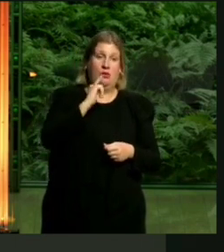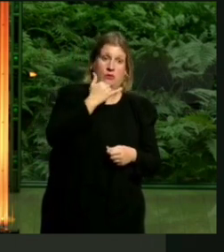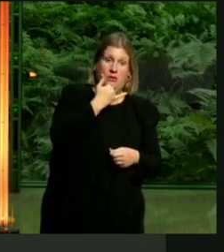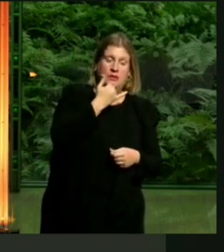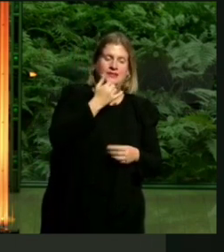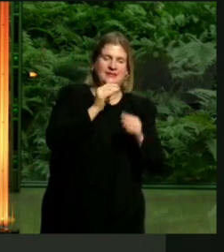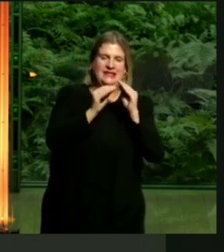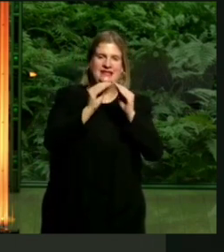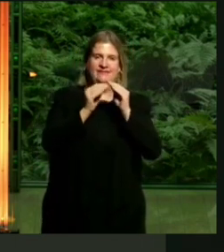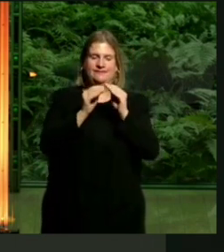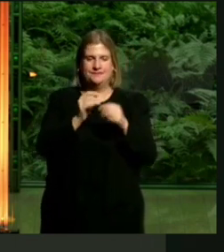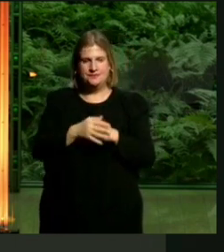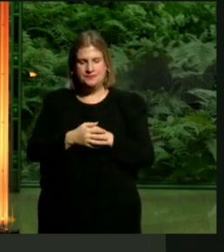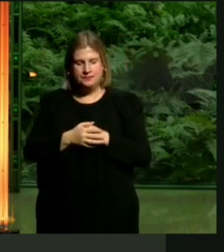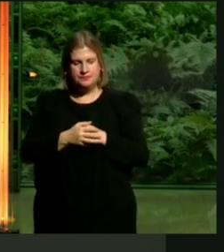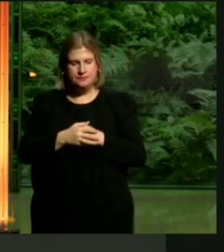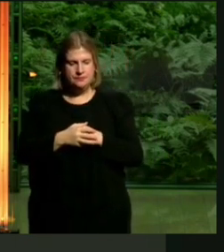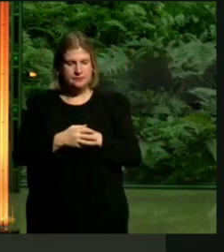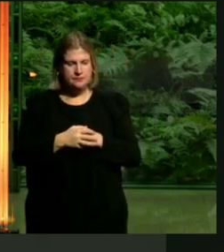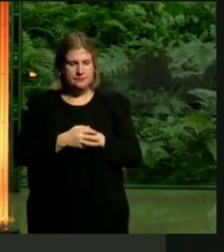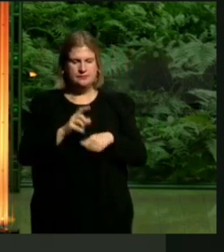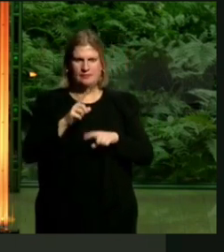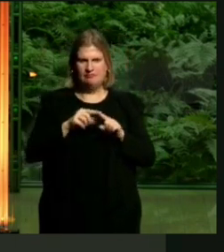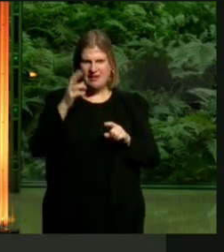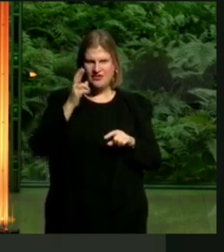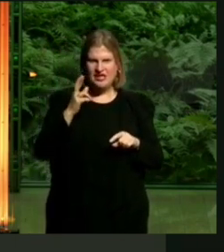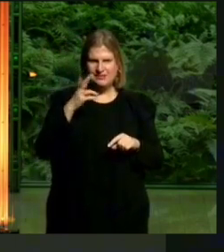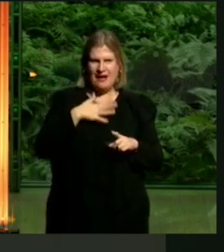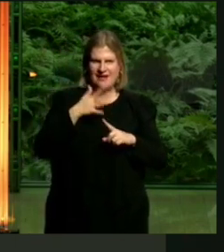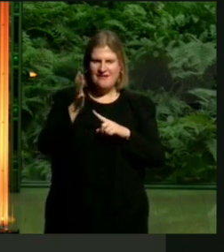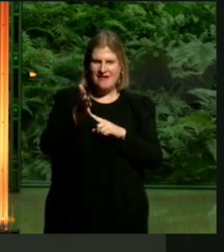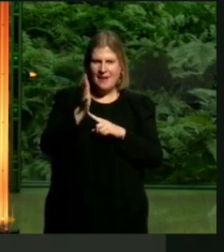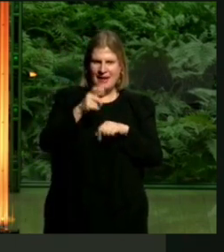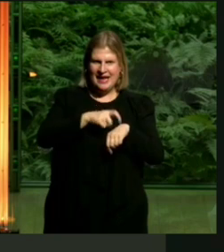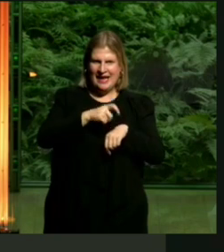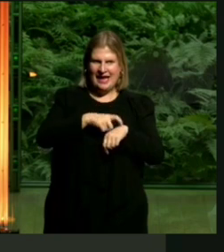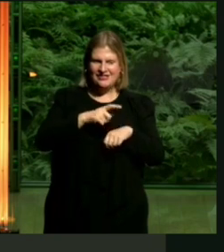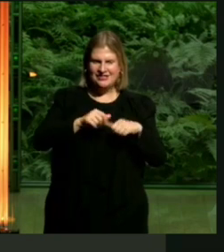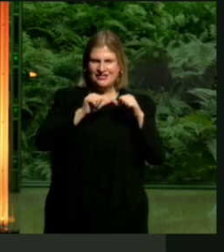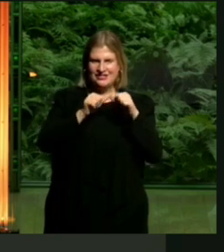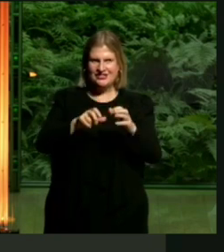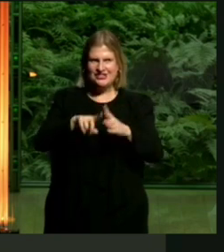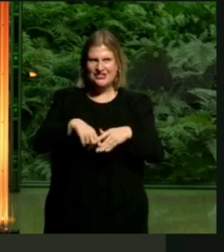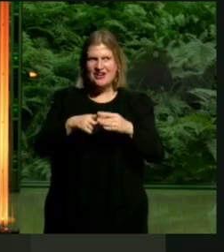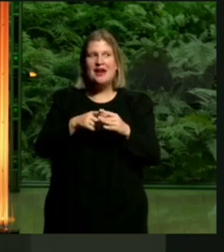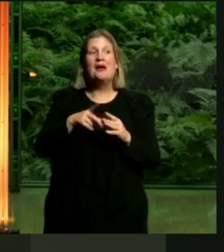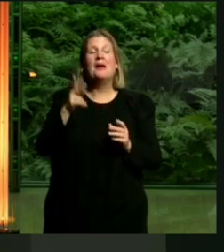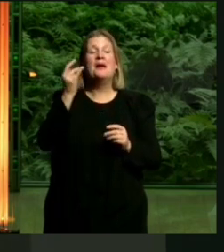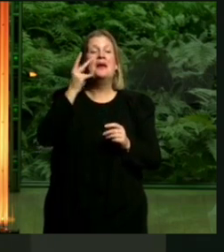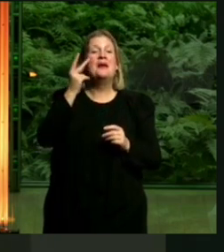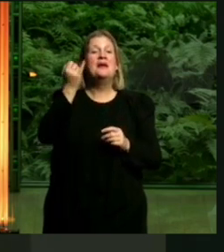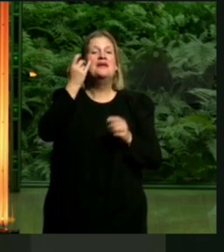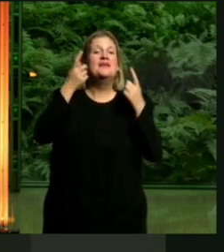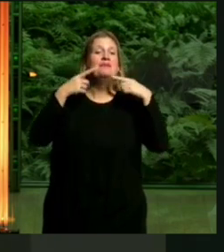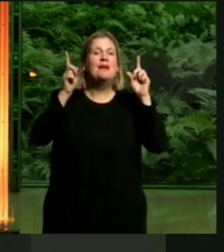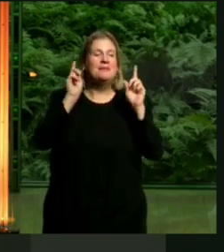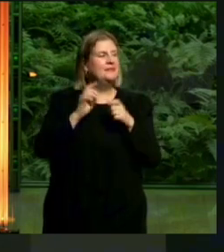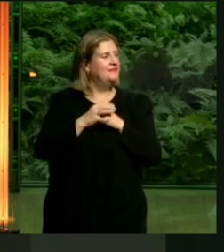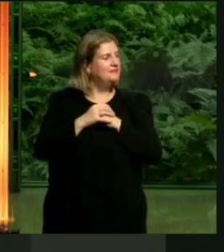or where it got things wrong. But I'm realizing my 5-minute counter is going, so let's see if I make the 5 minutes. All right, here we